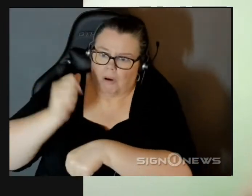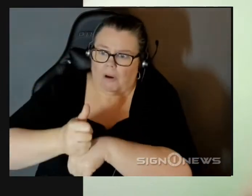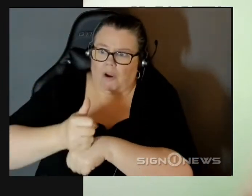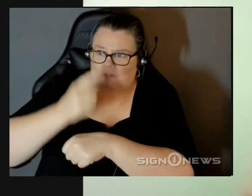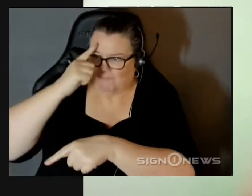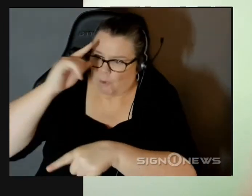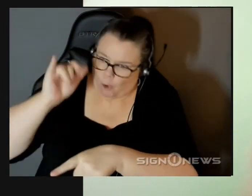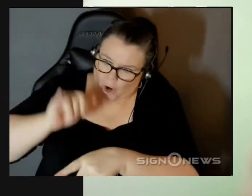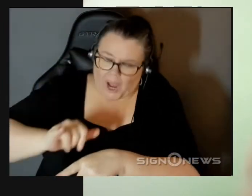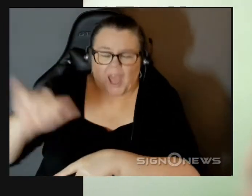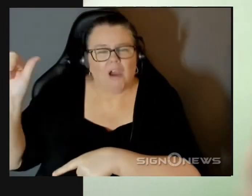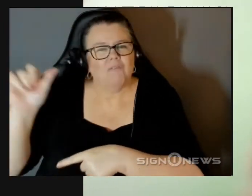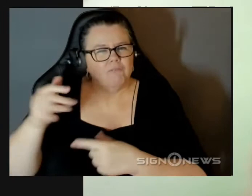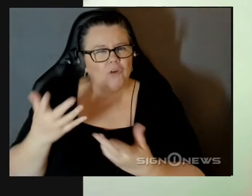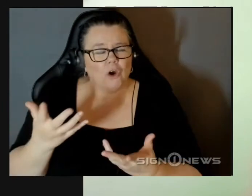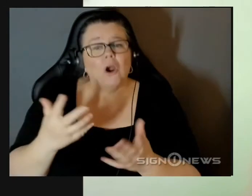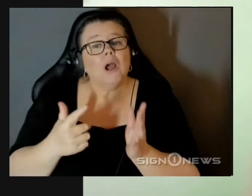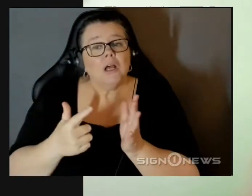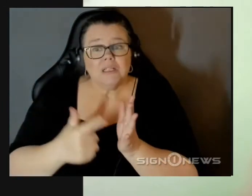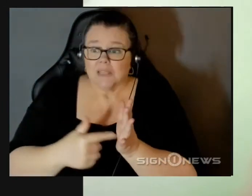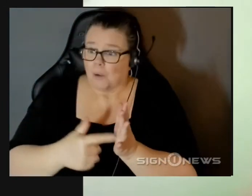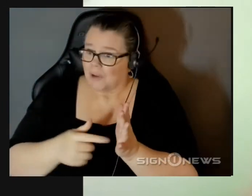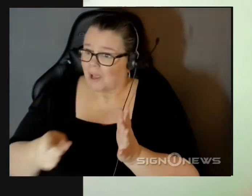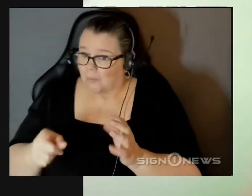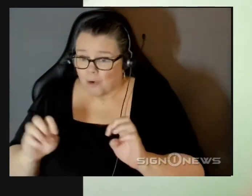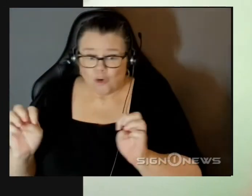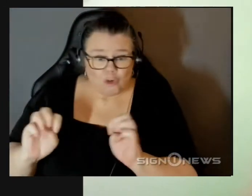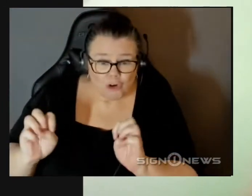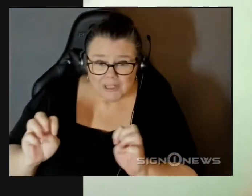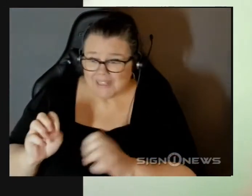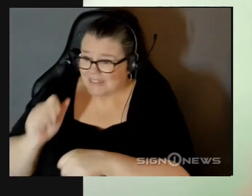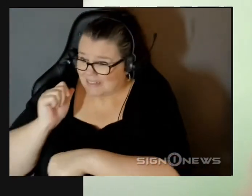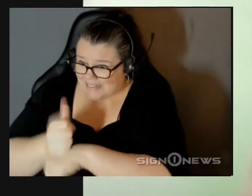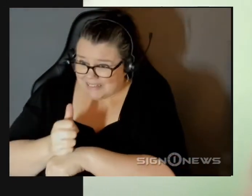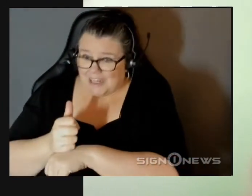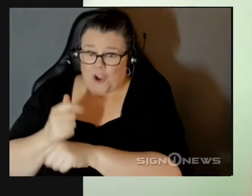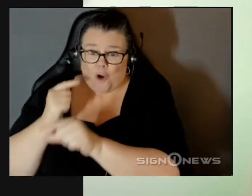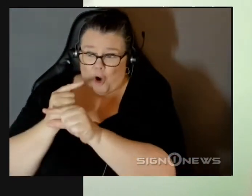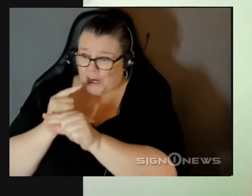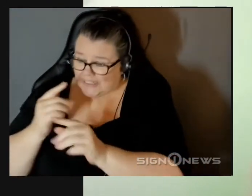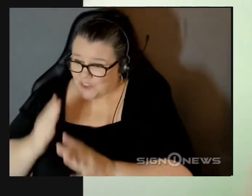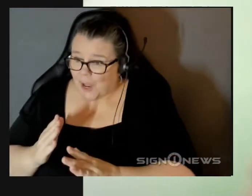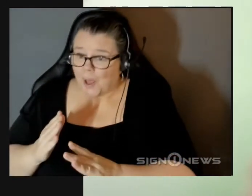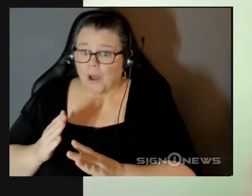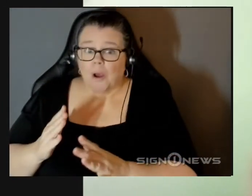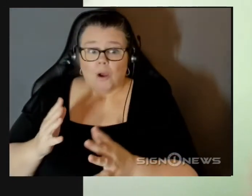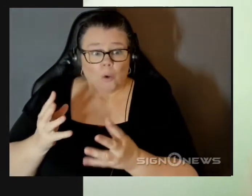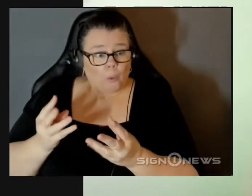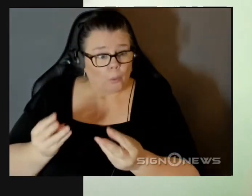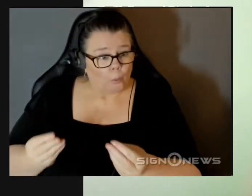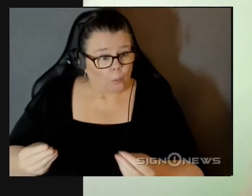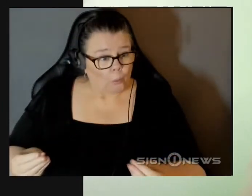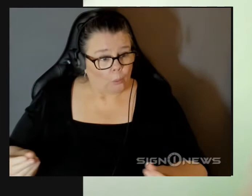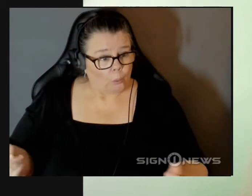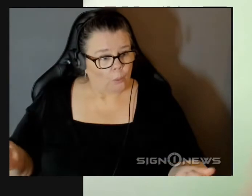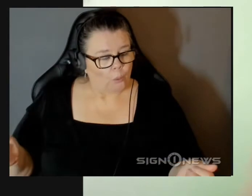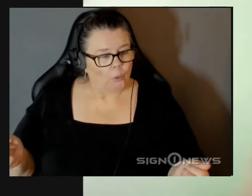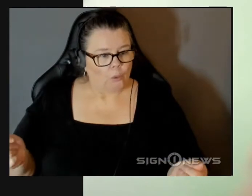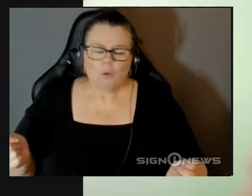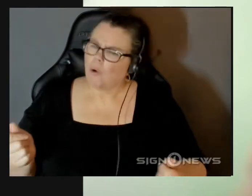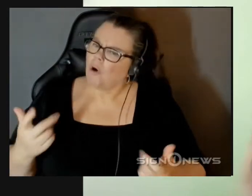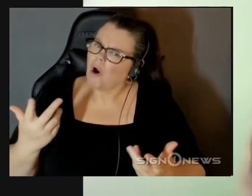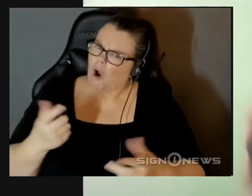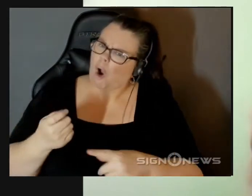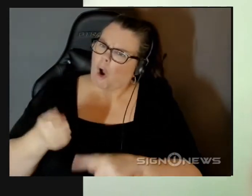established sometimes in times of crisis, and then the crises are overcome, and systems are set place. Networks become